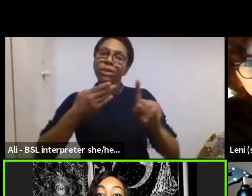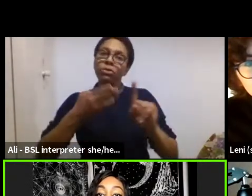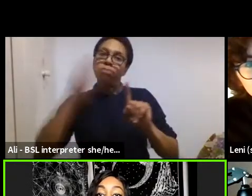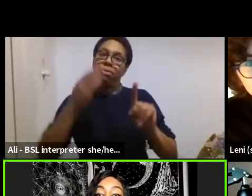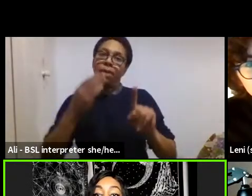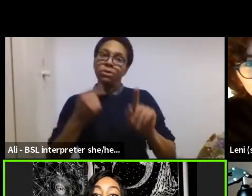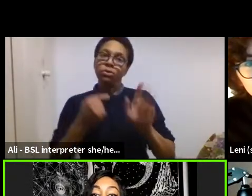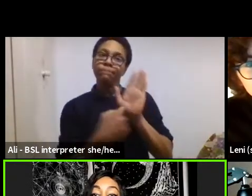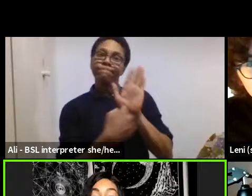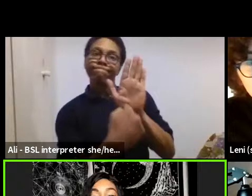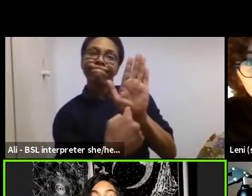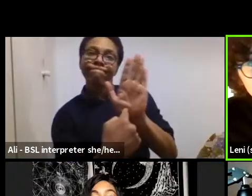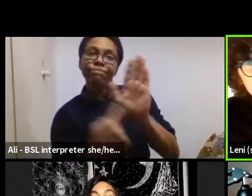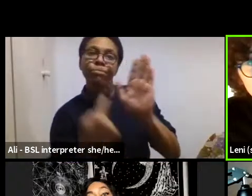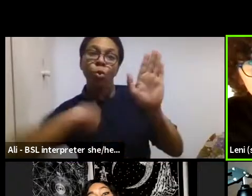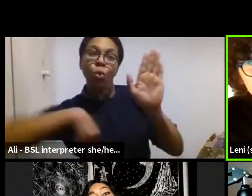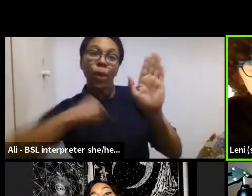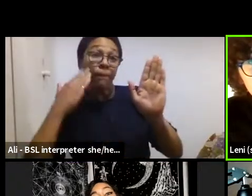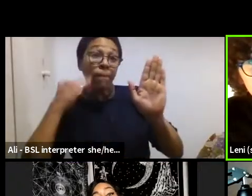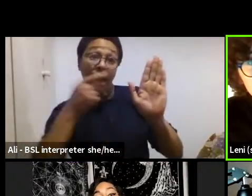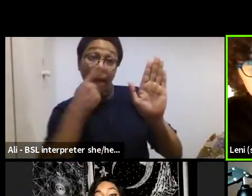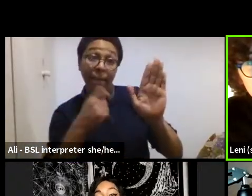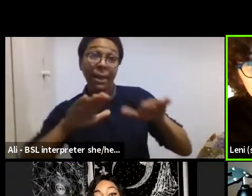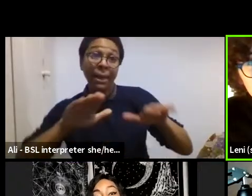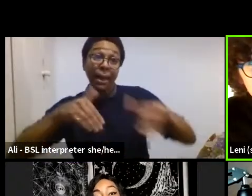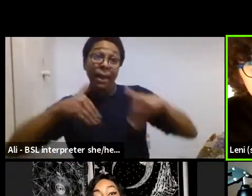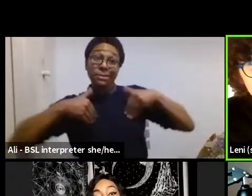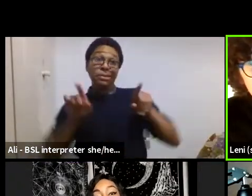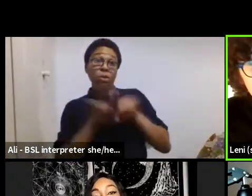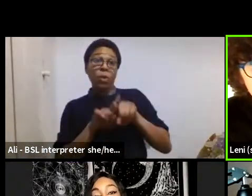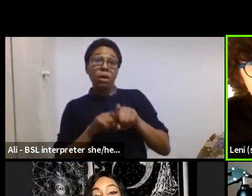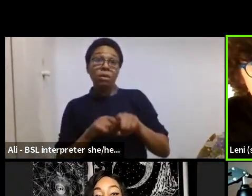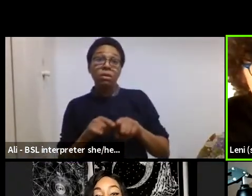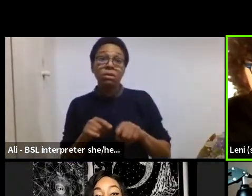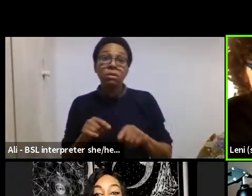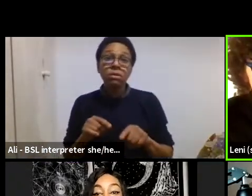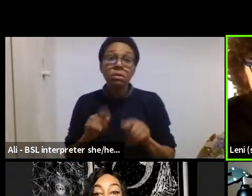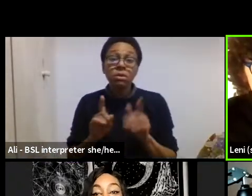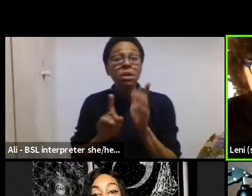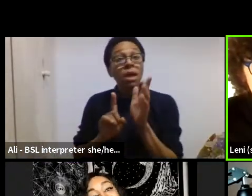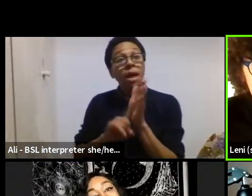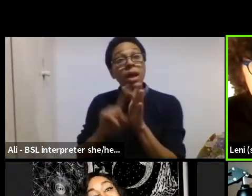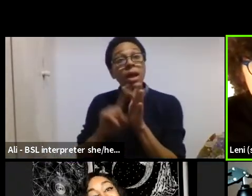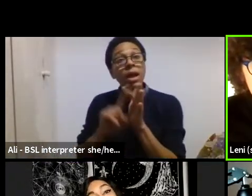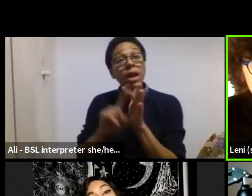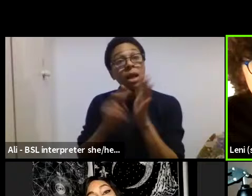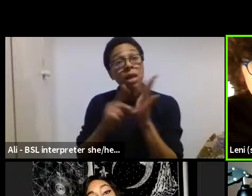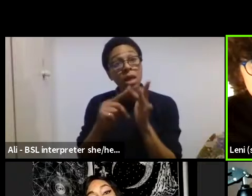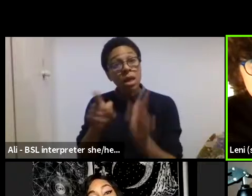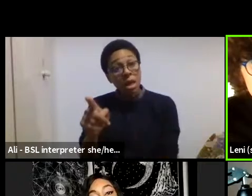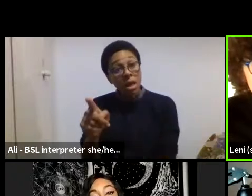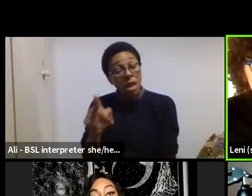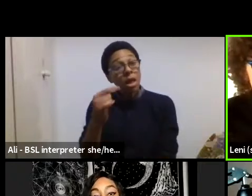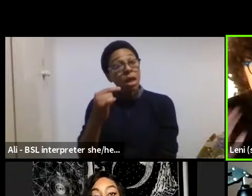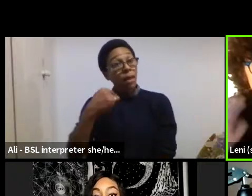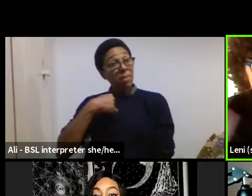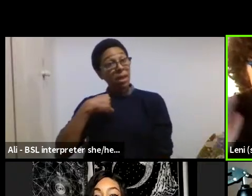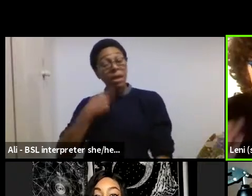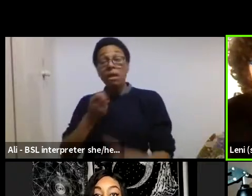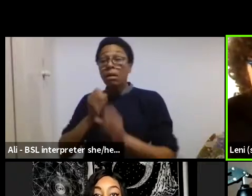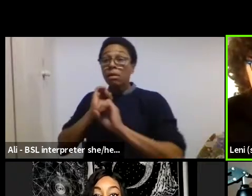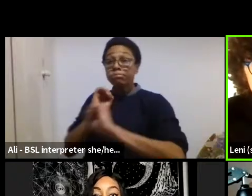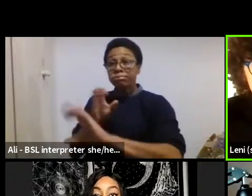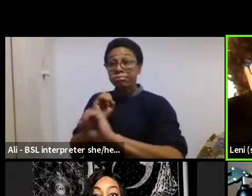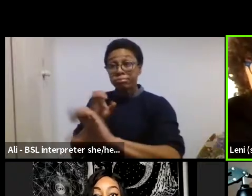gap. And I think you're doing a great job at that, Yasmin. I mean, whenever I am talking to people about ace identities, the